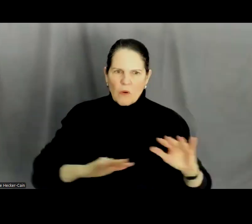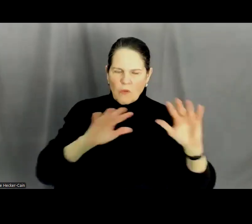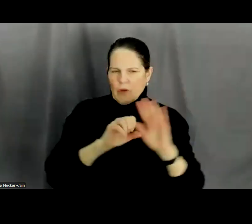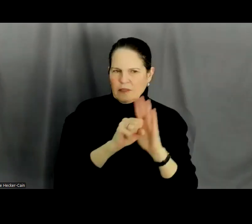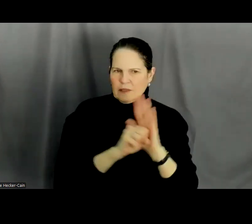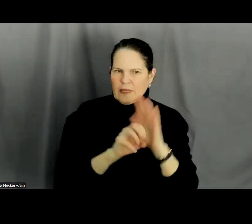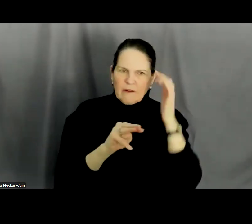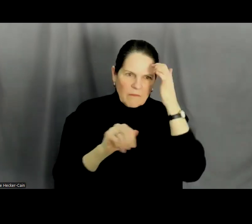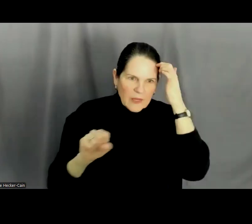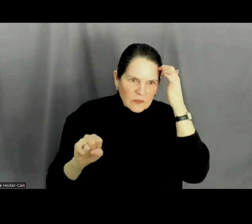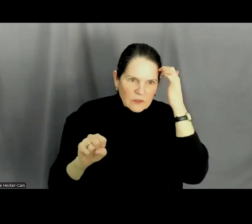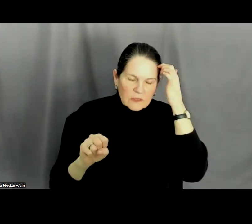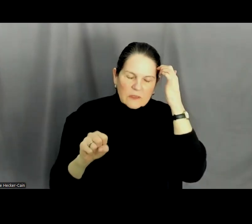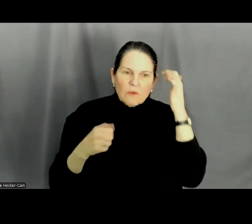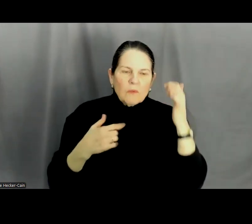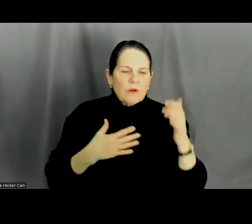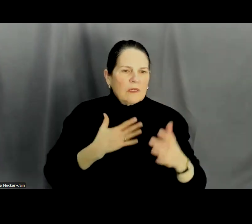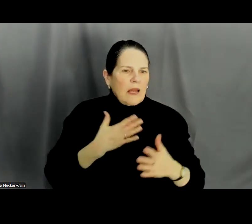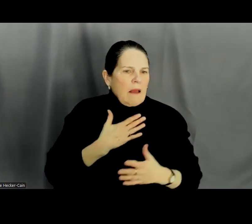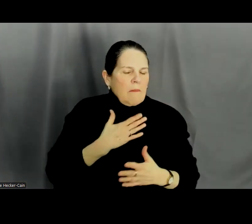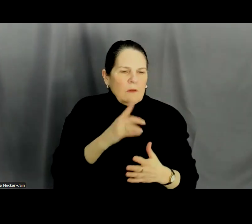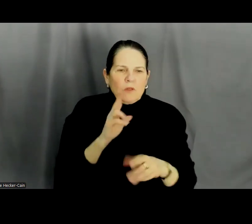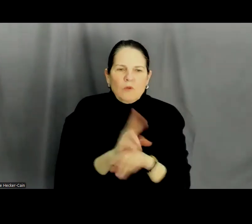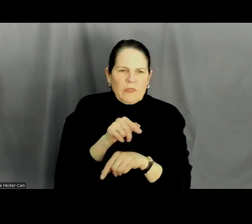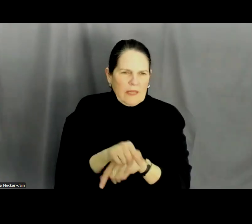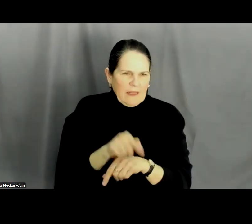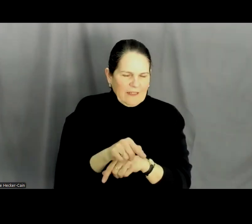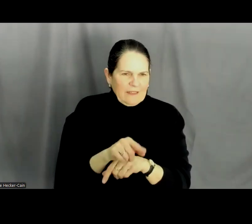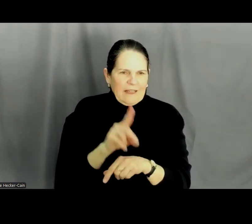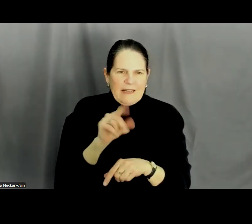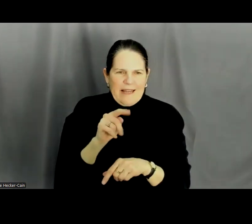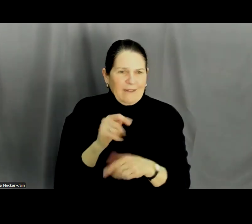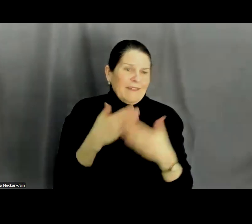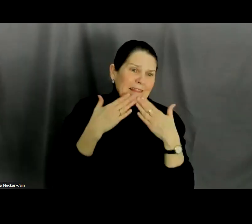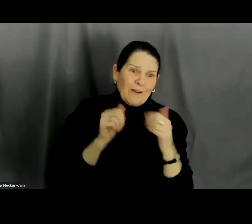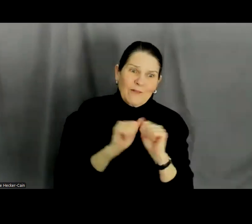excited to be using that in our research project. Thank you. That's all for me.